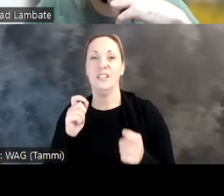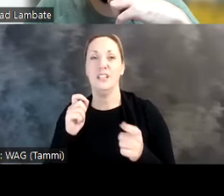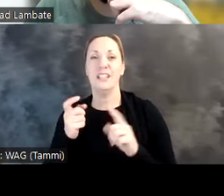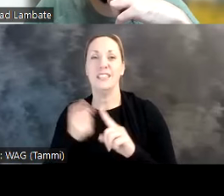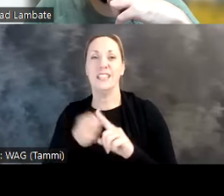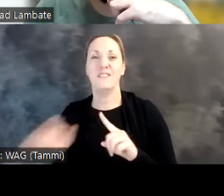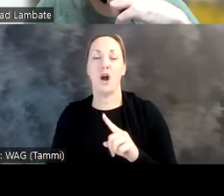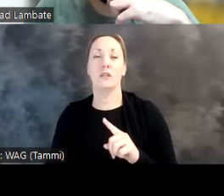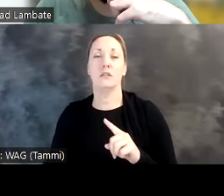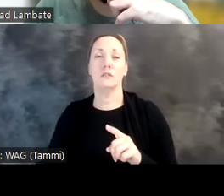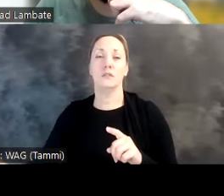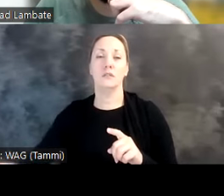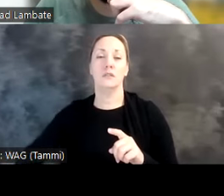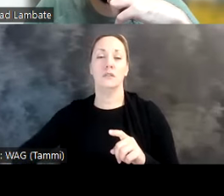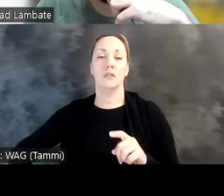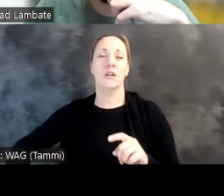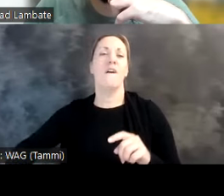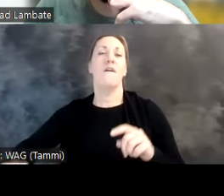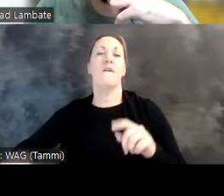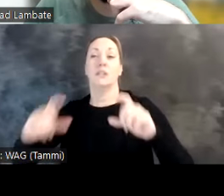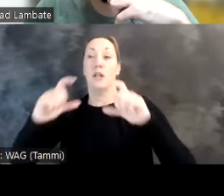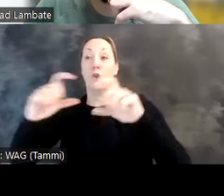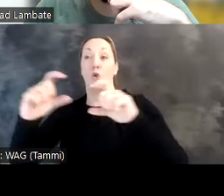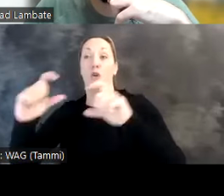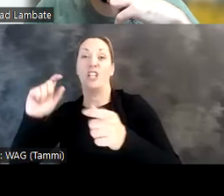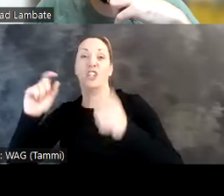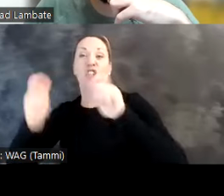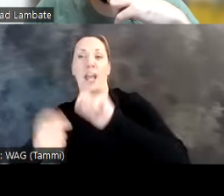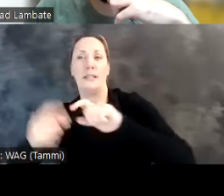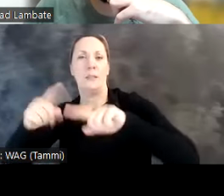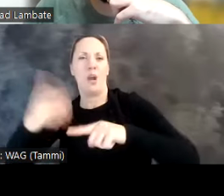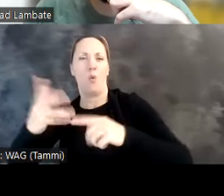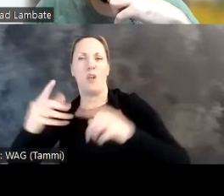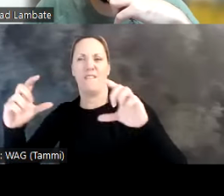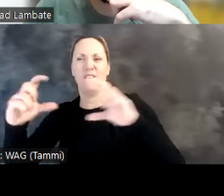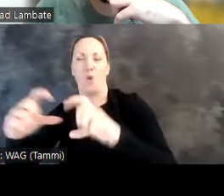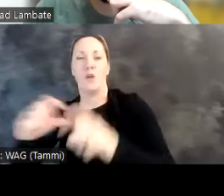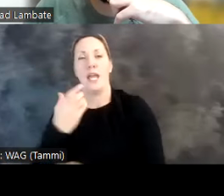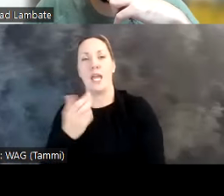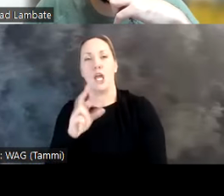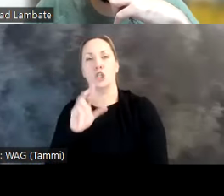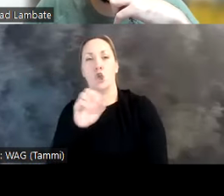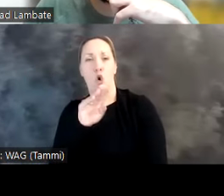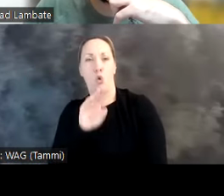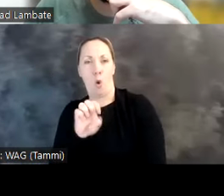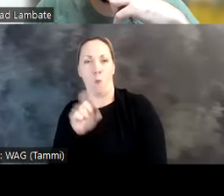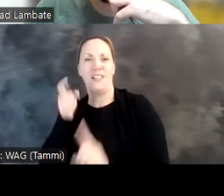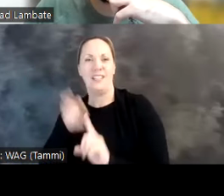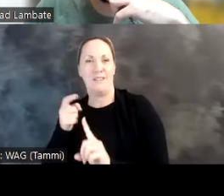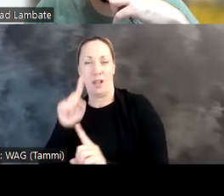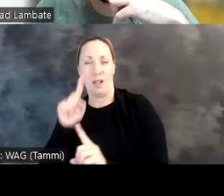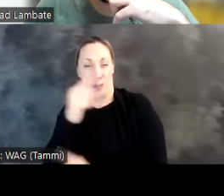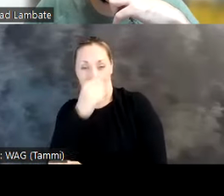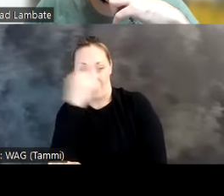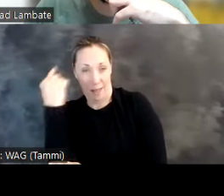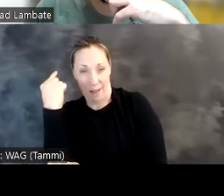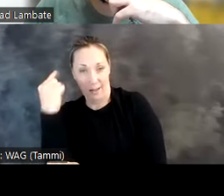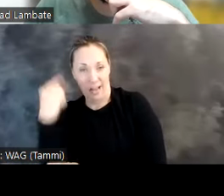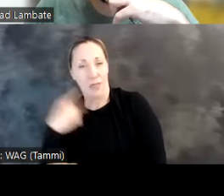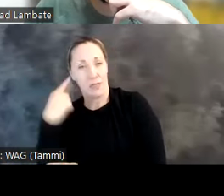type of element in focus? Is the Chrome default just the black line? I thought it was both black and